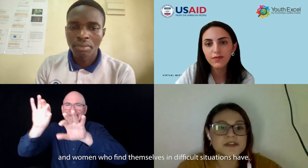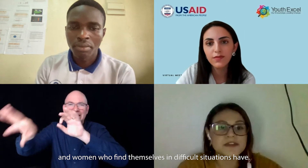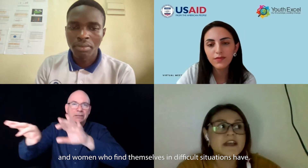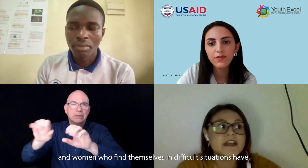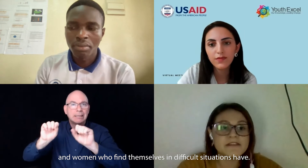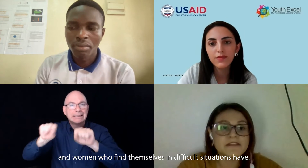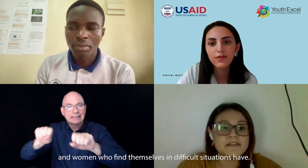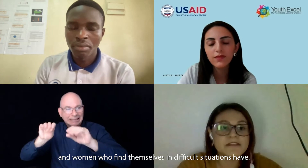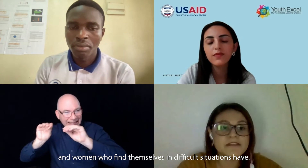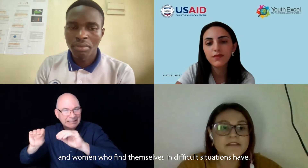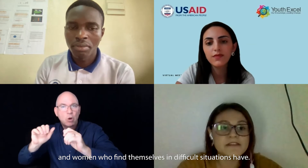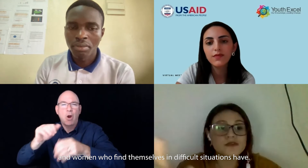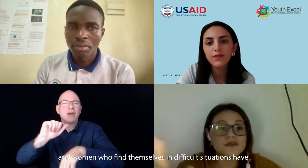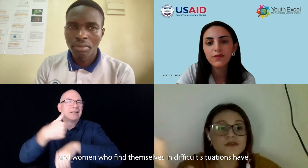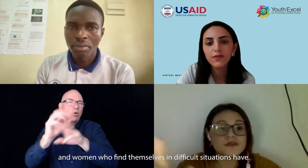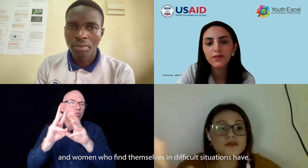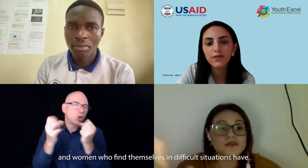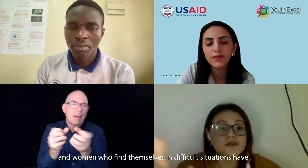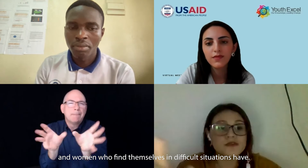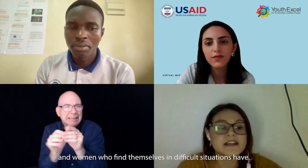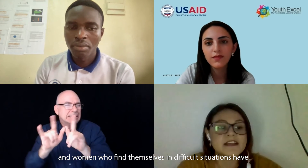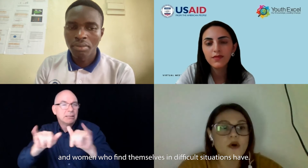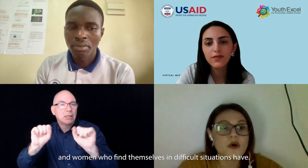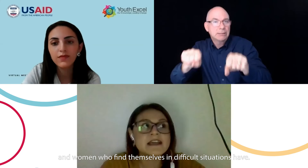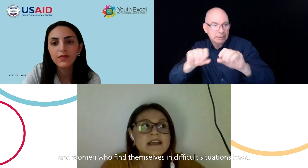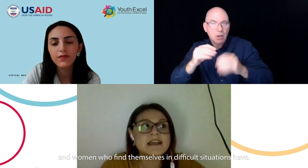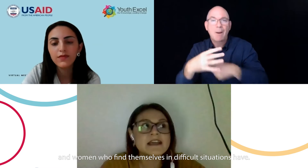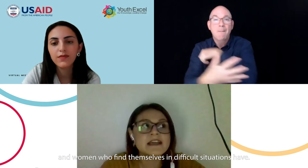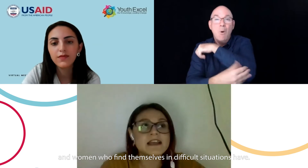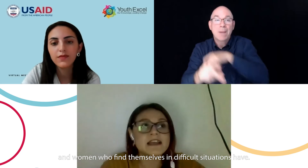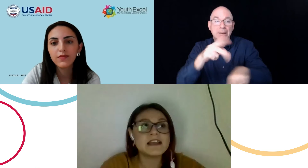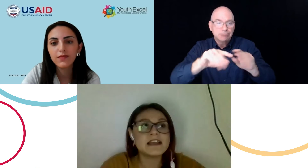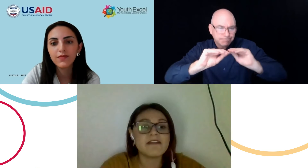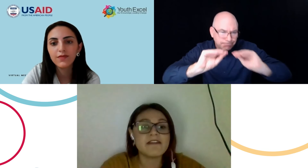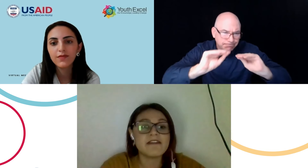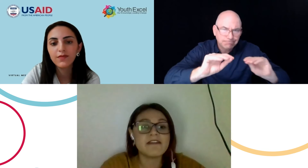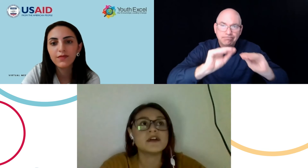las mujeres que probablemente se encuentran en una situación difícil.